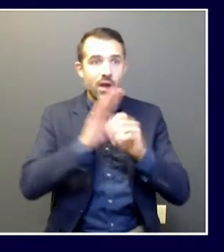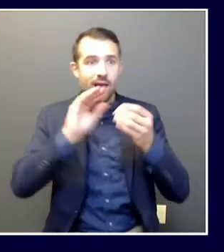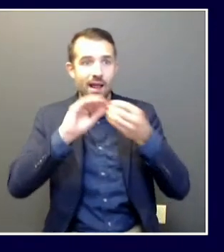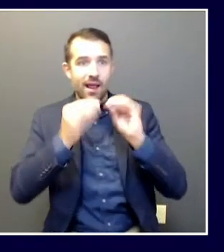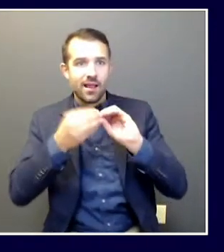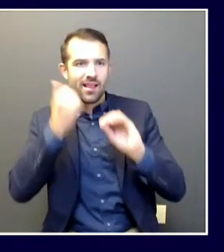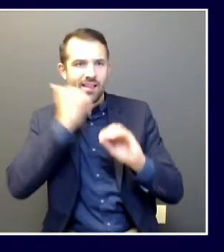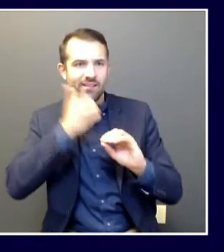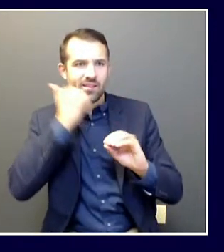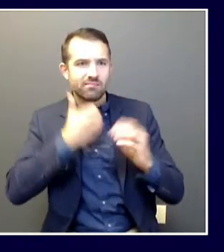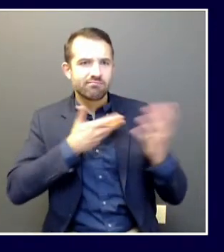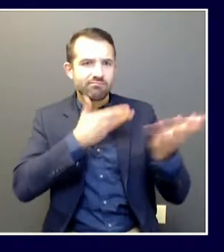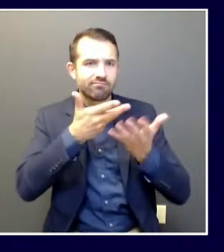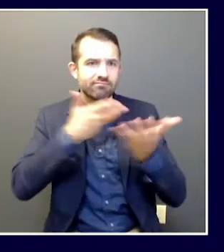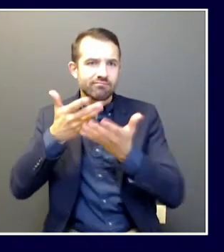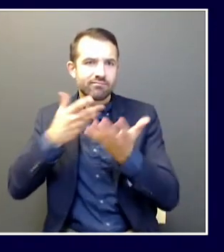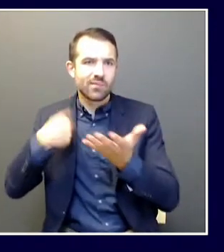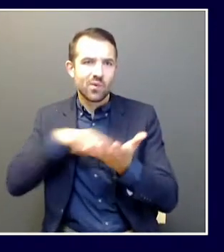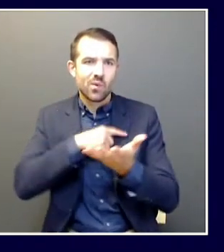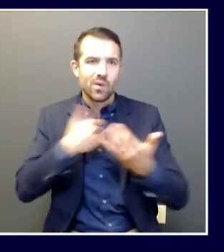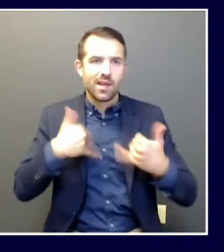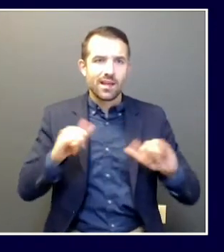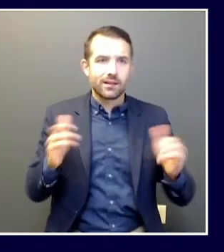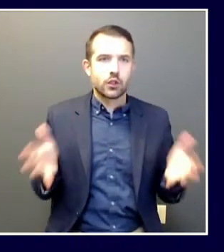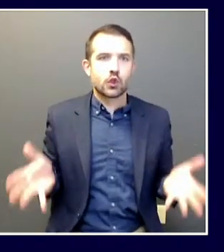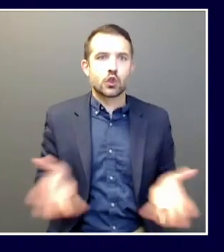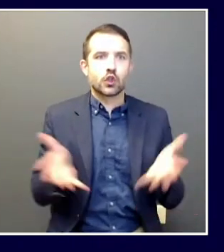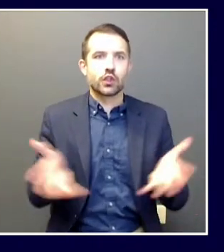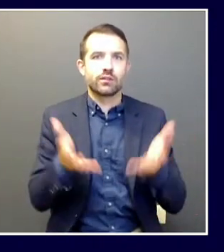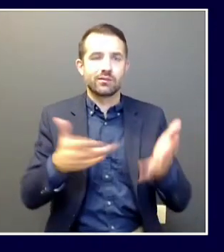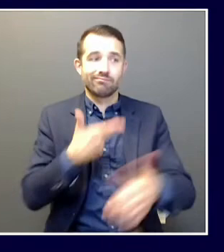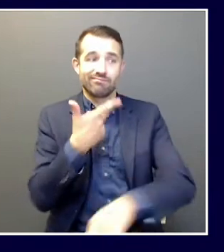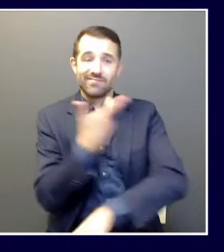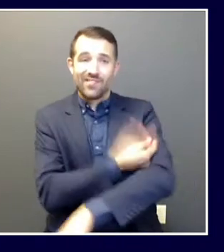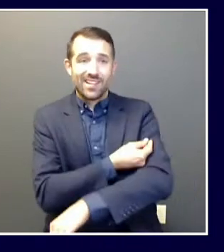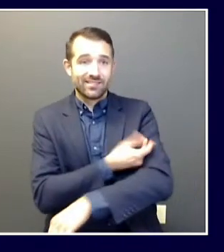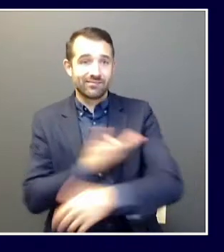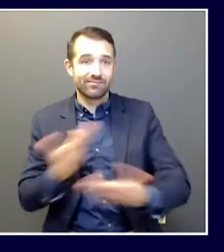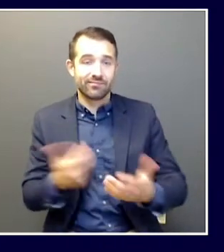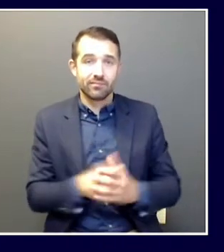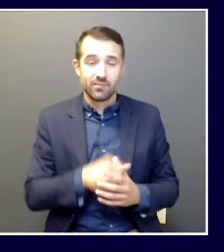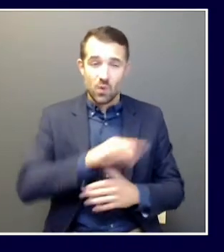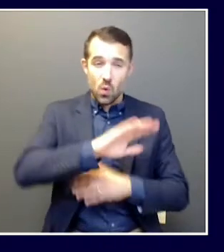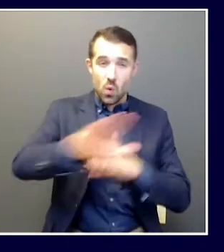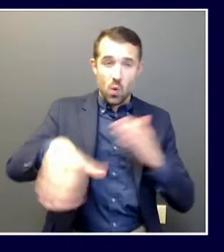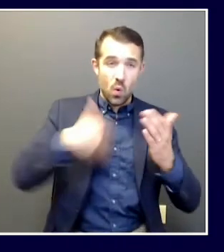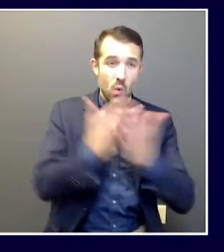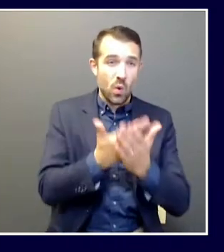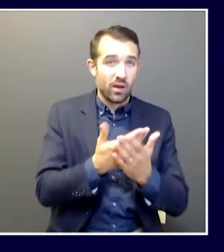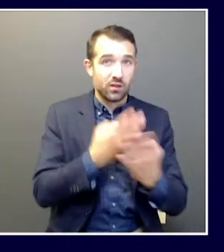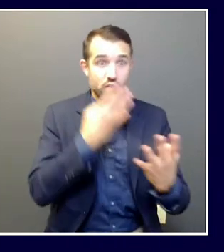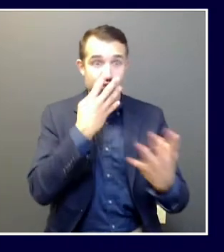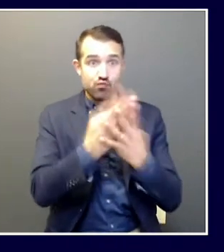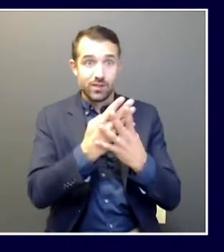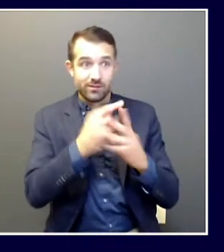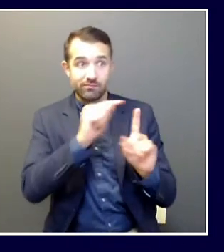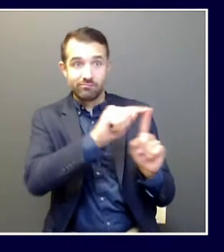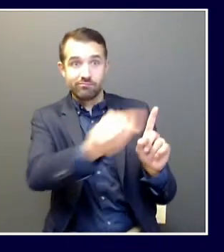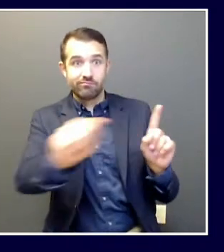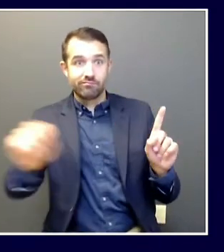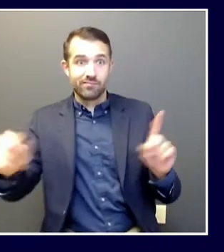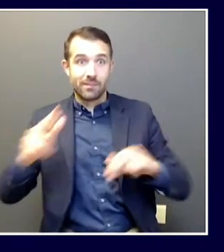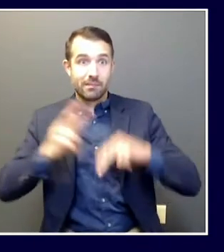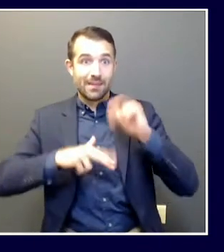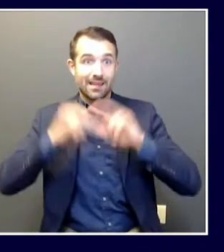folks vaccinated in all correctional facilities, both residents as well as employees.